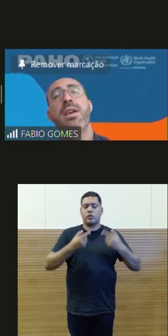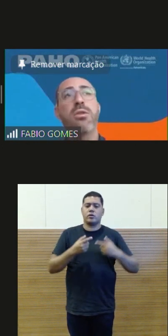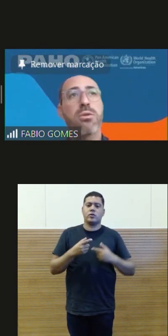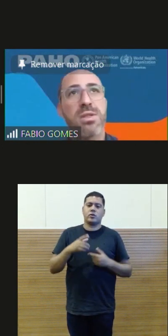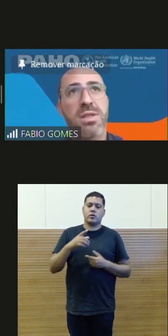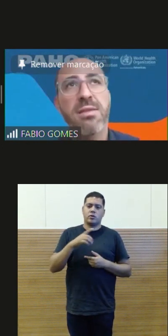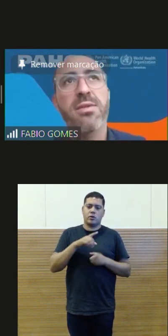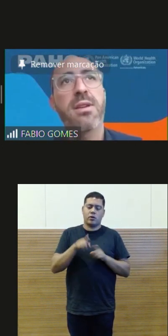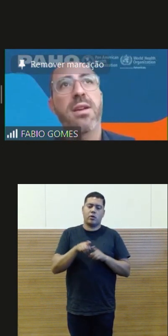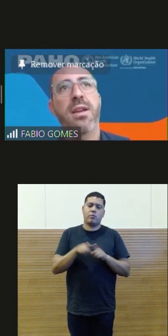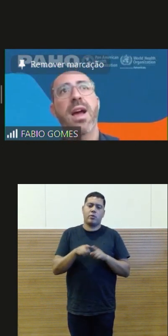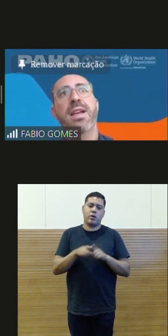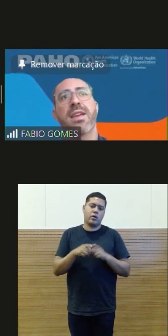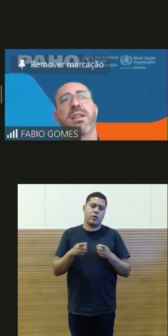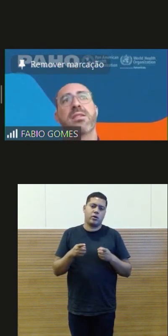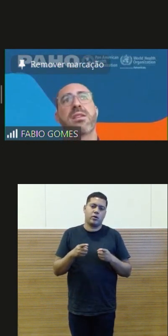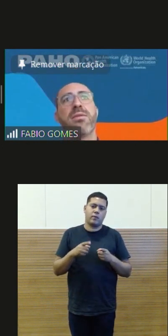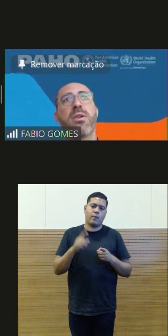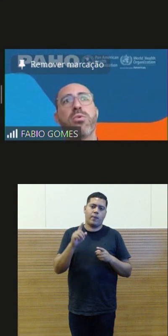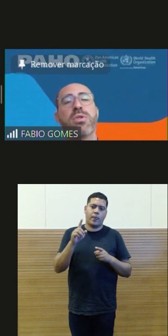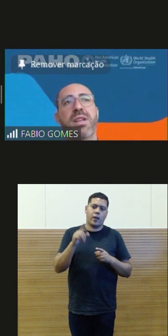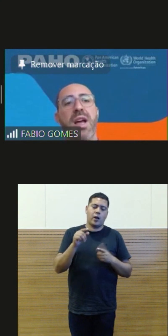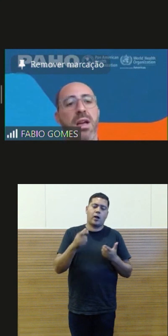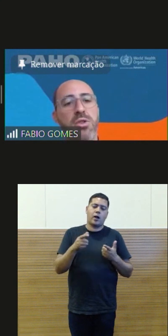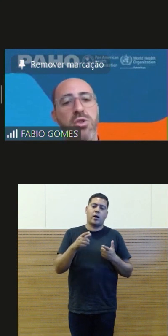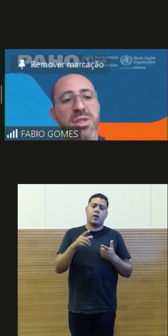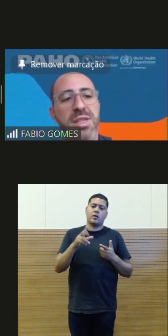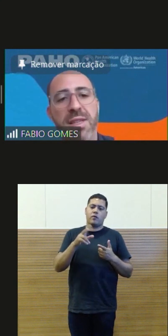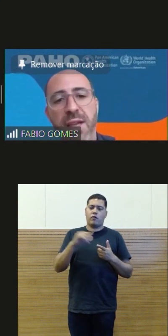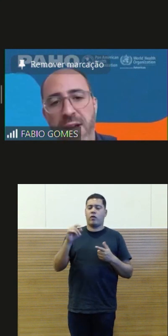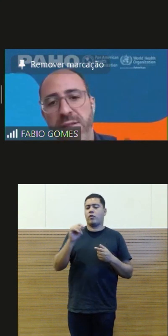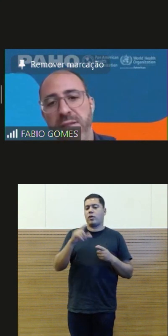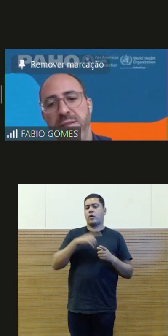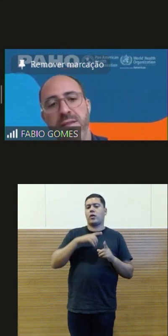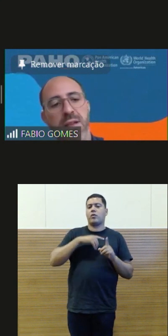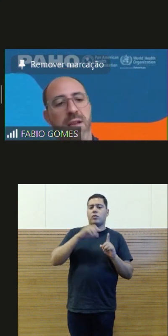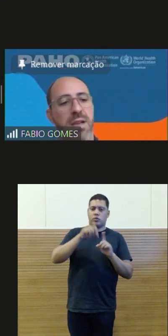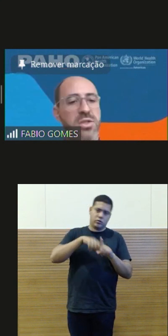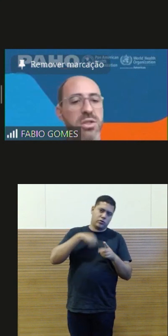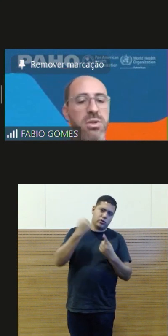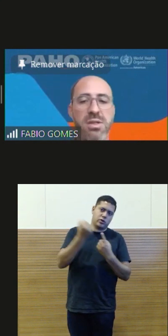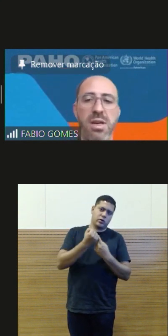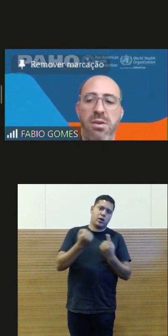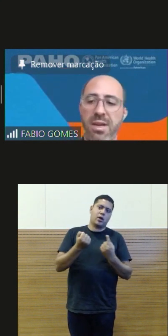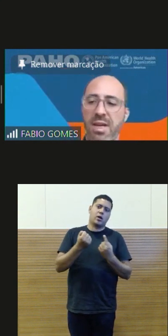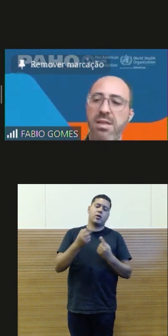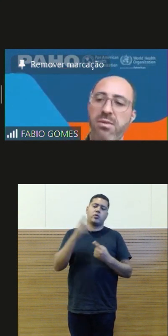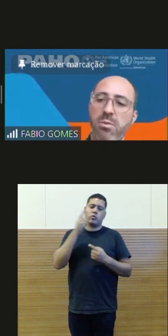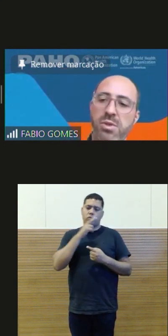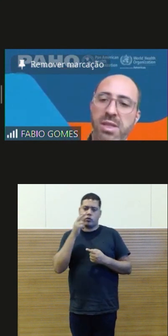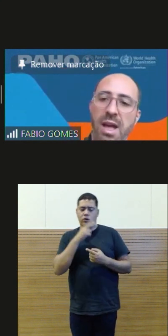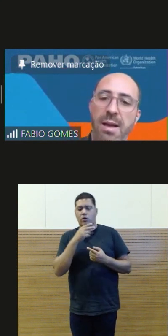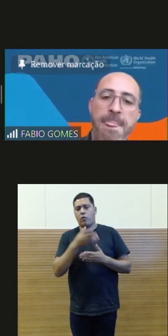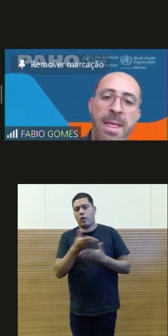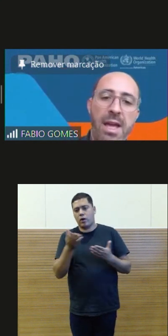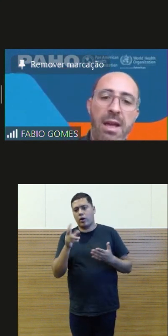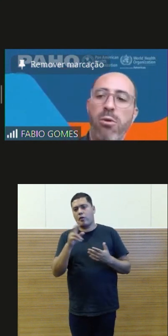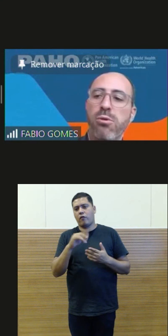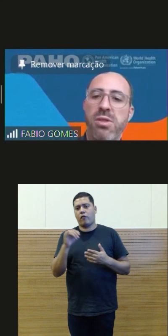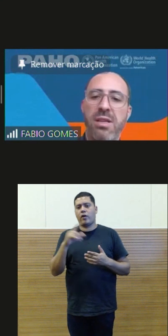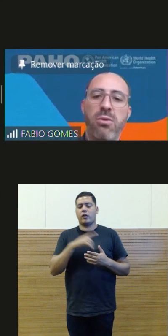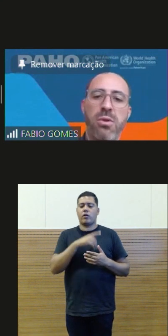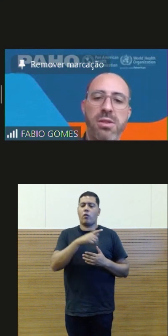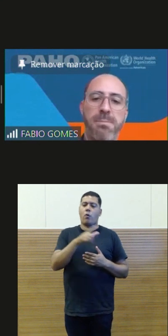all policies, all corporate policies, even the ones that will look for society,